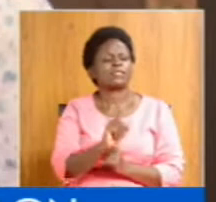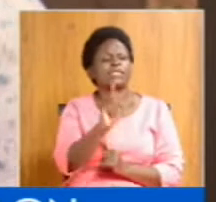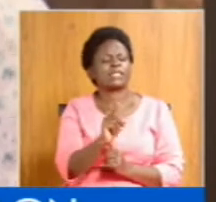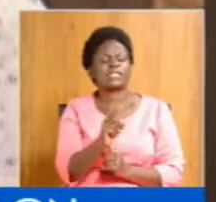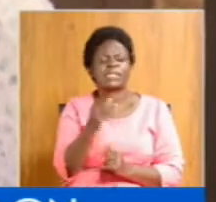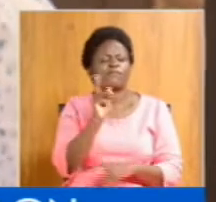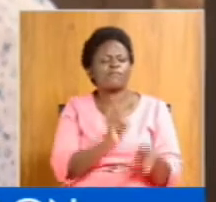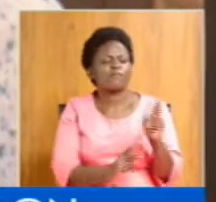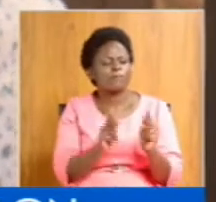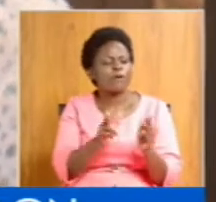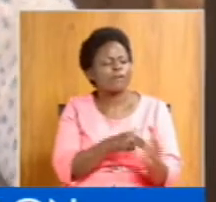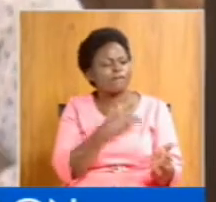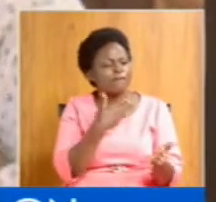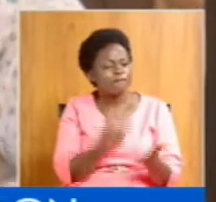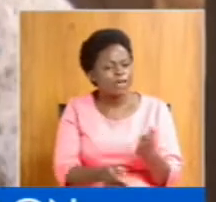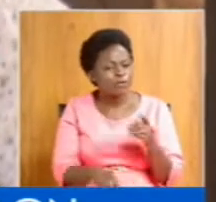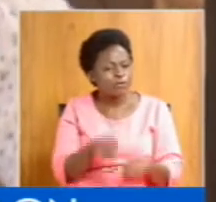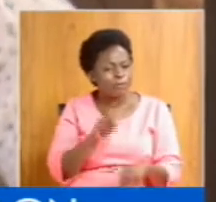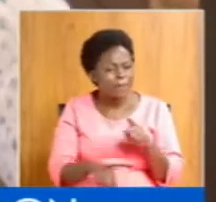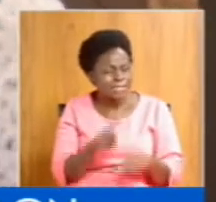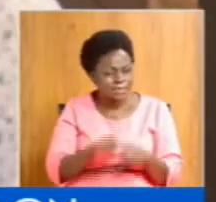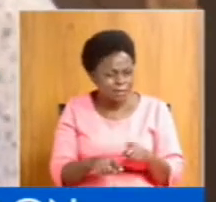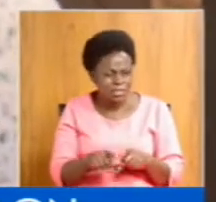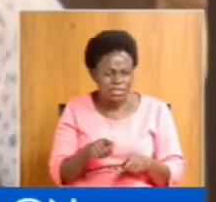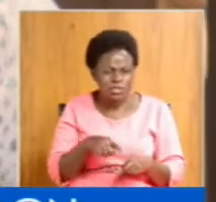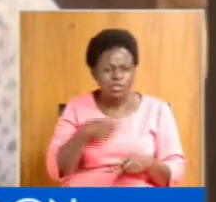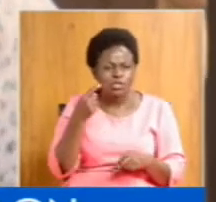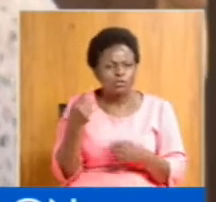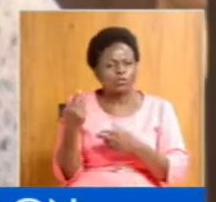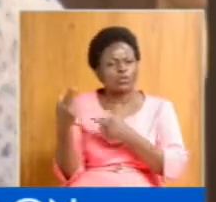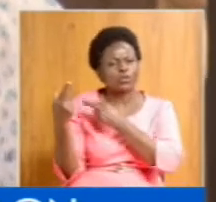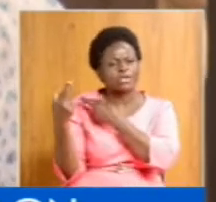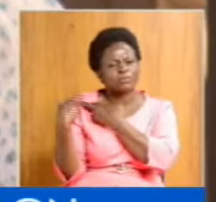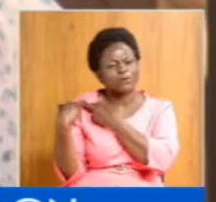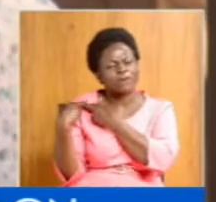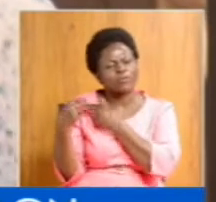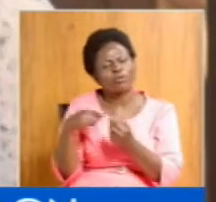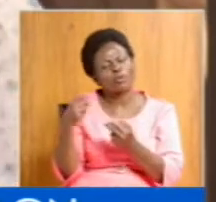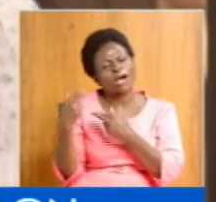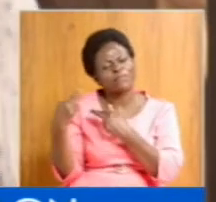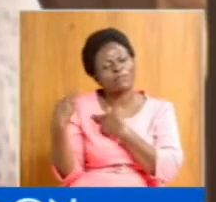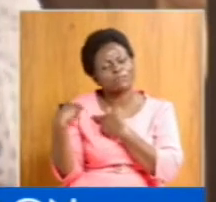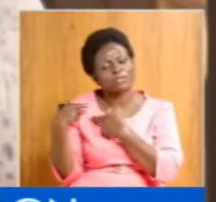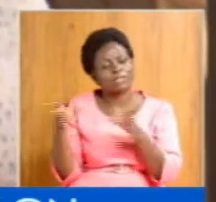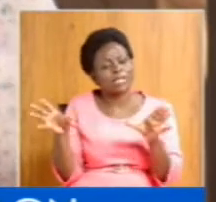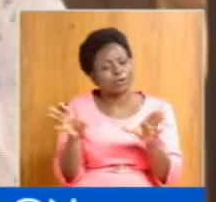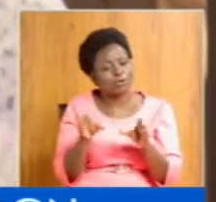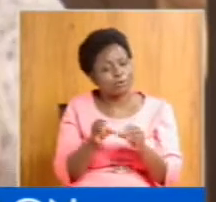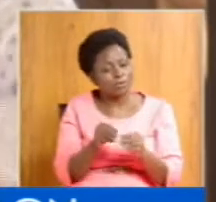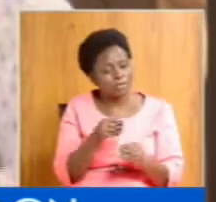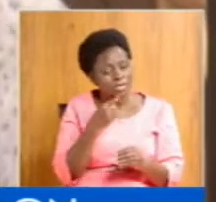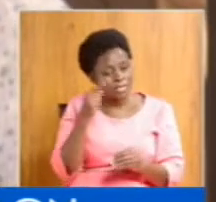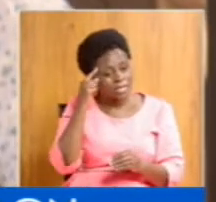if citizens fail to participate, who bears this burden? Who has this responsibility? And I conclude by saying,